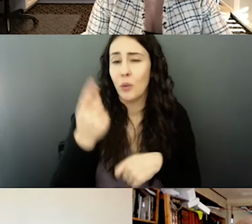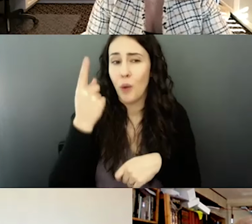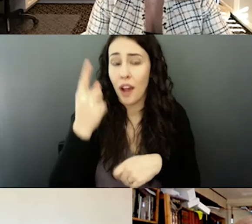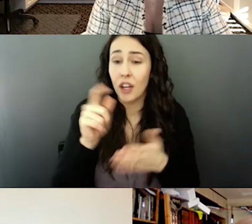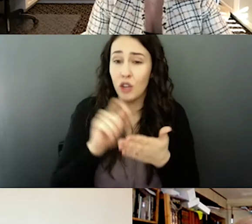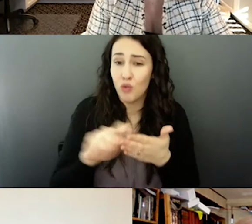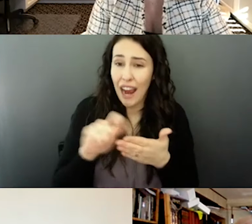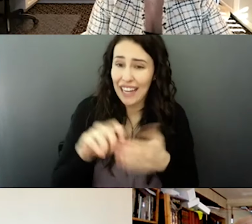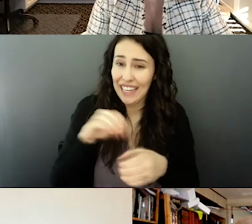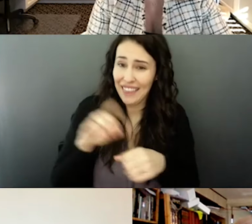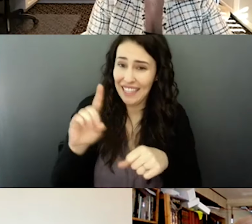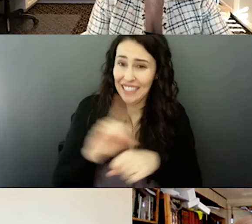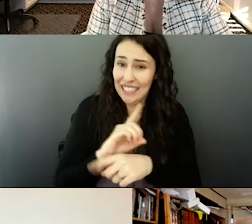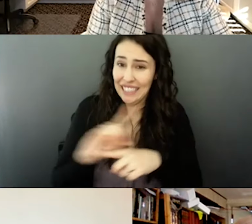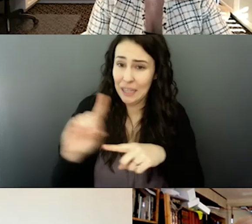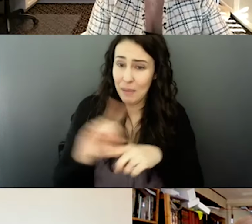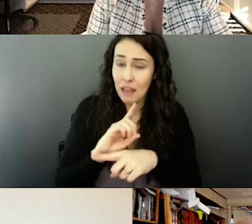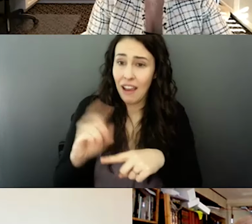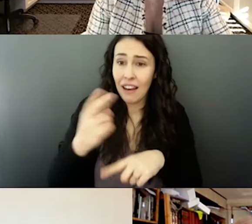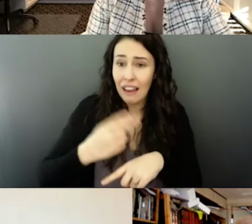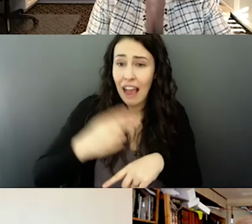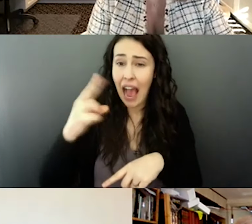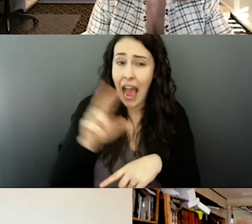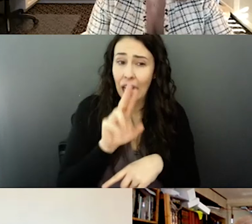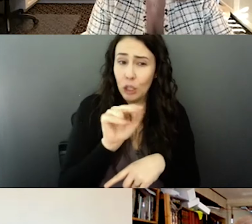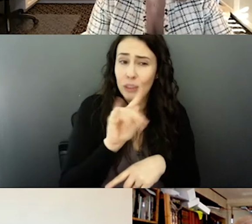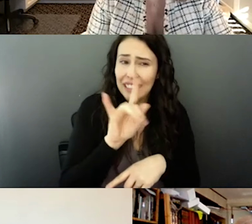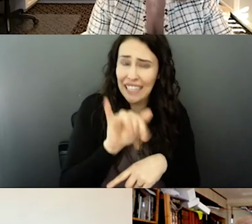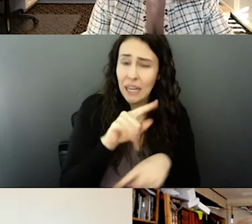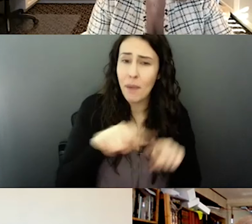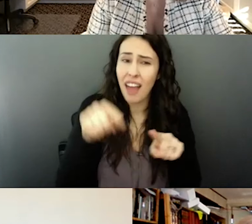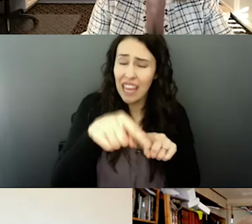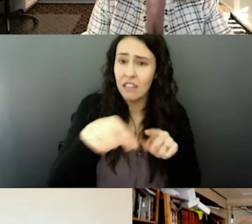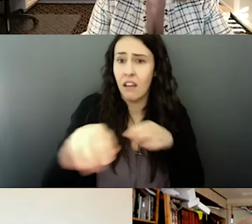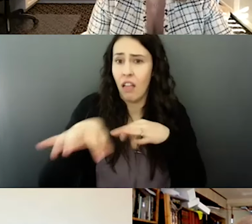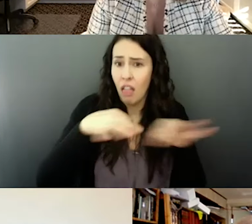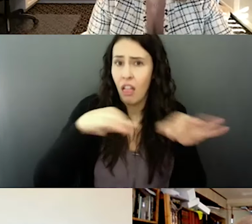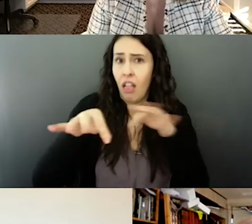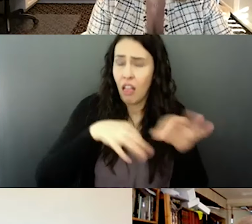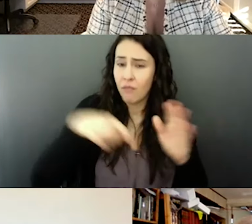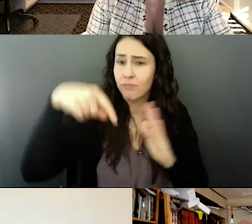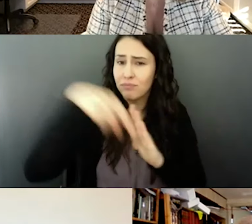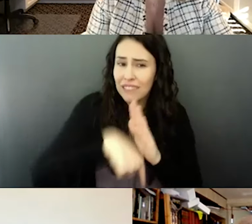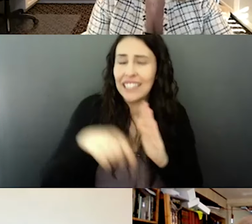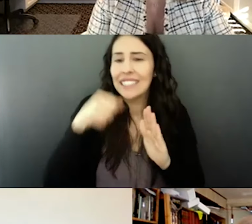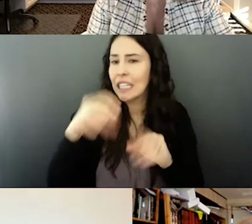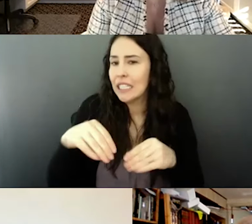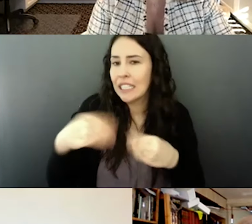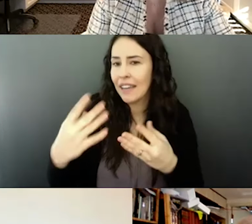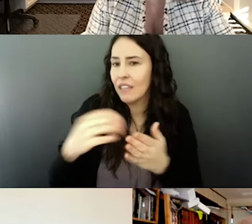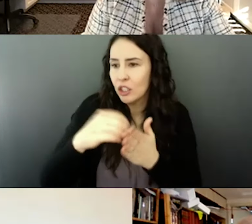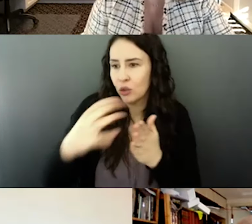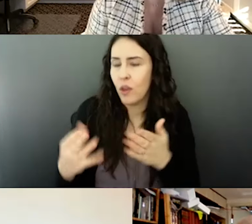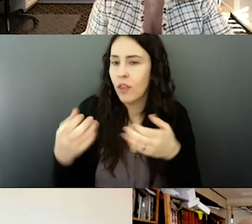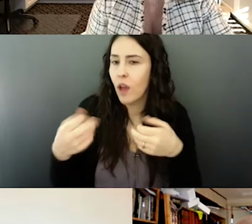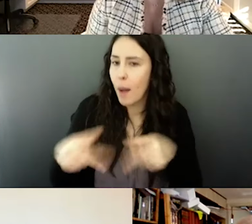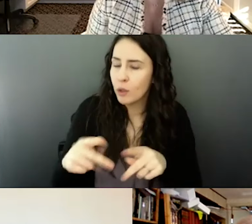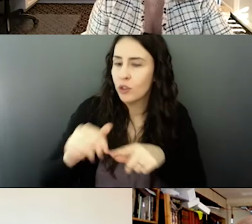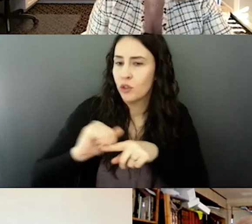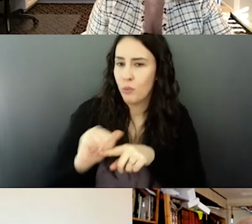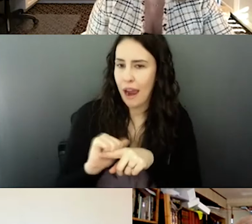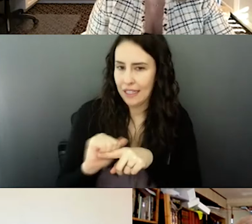utility, but this was so prescriptive. It didn't really give the student the opportunity to practice. So the email, which would have been high